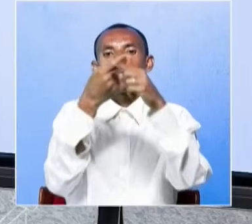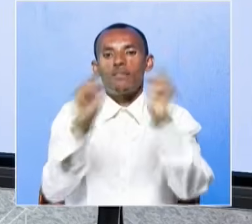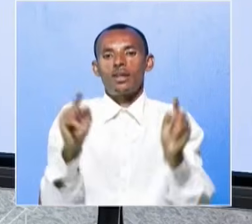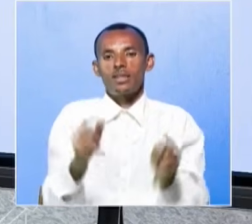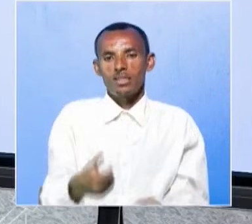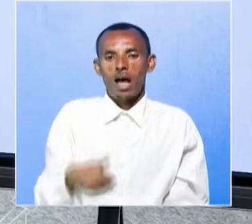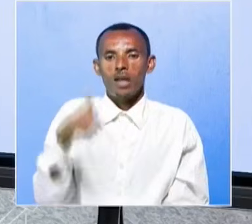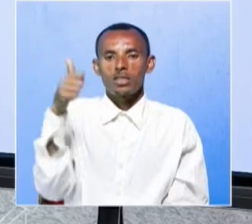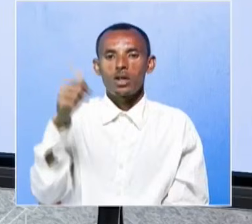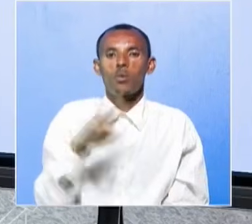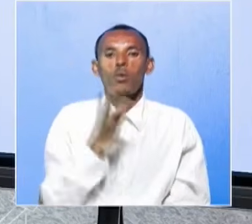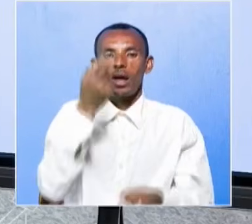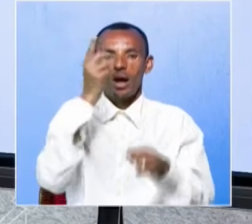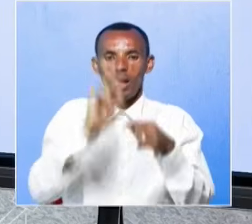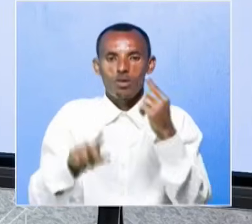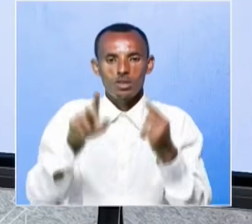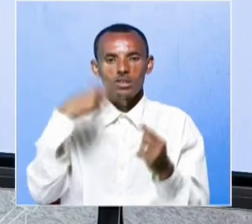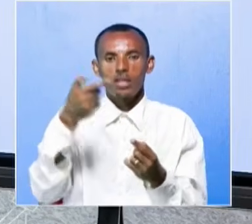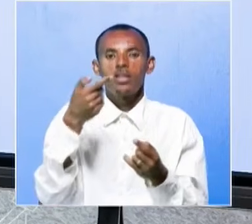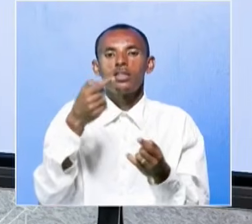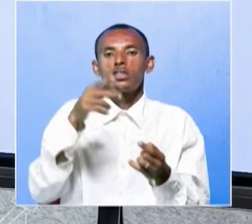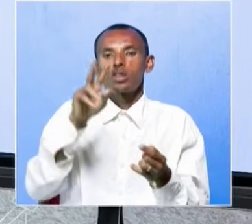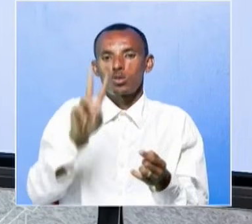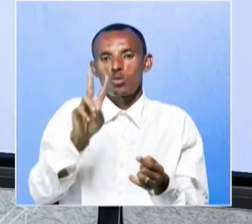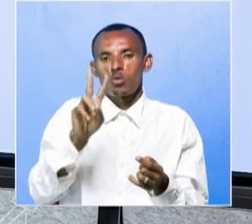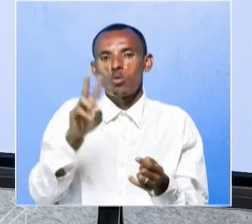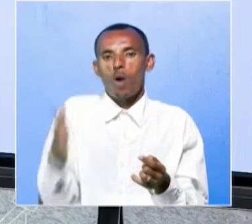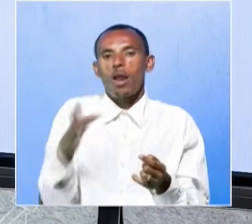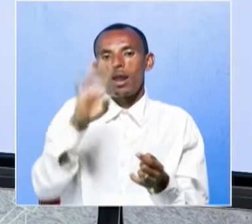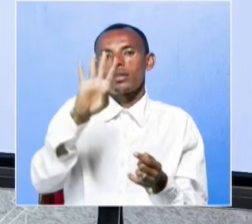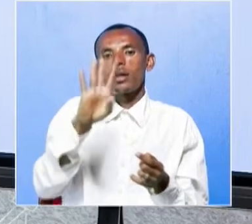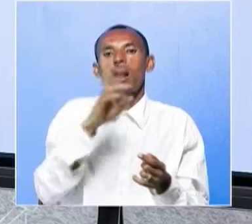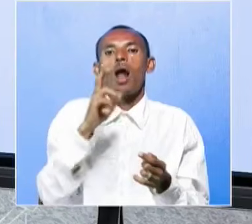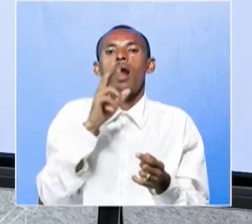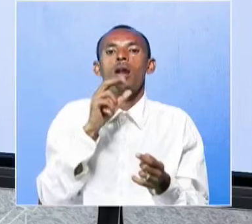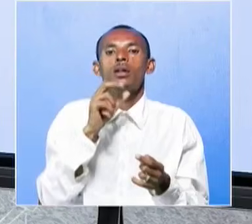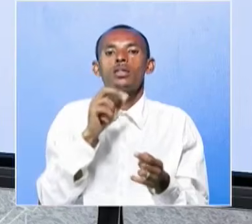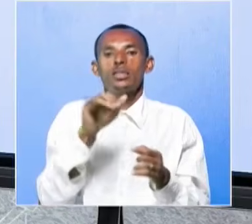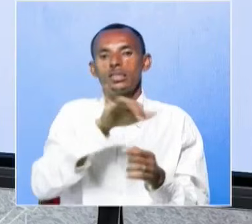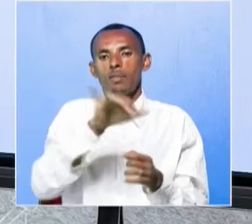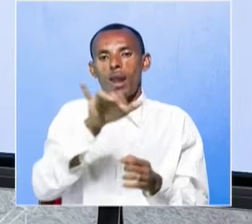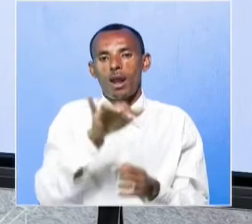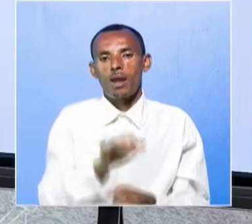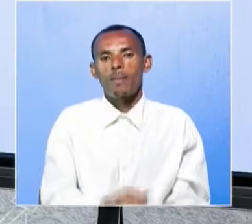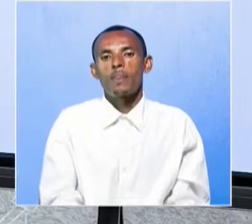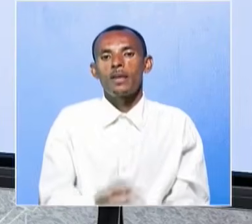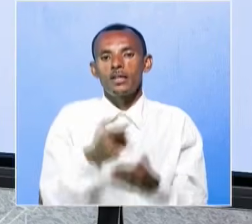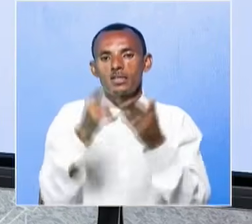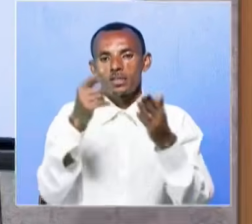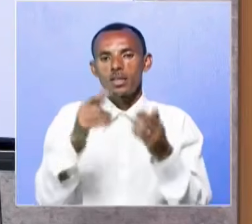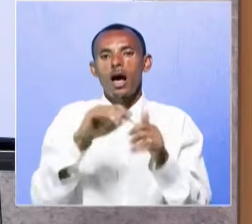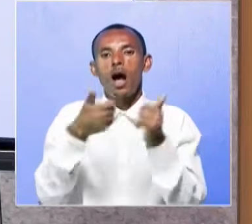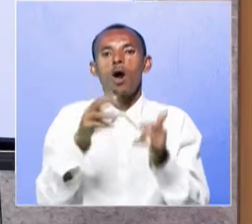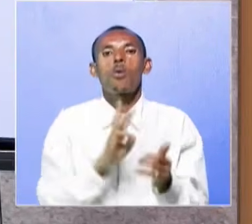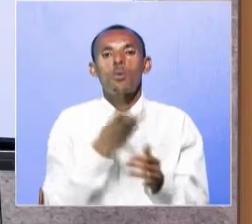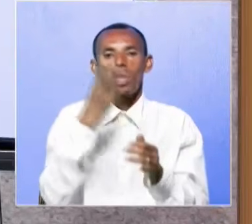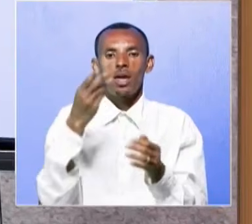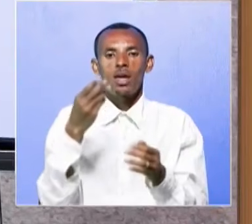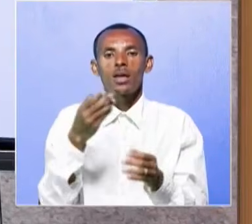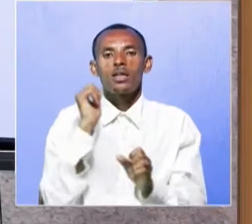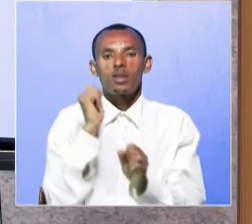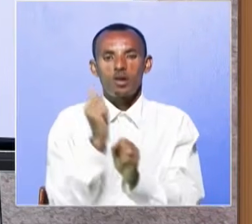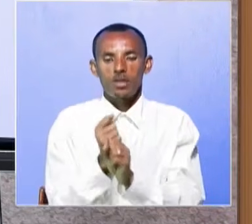other, we cannot say that the two quadrilaterals are similar, okay? So this is how we